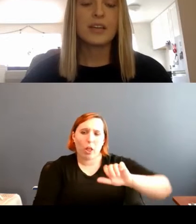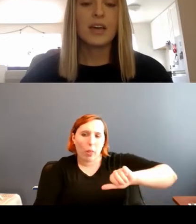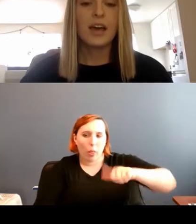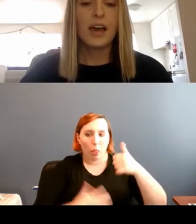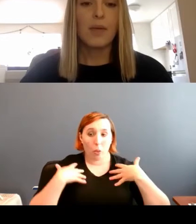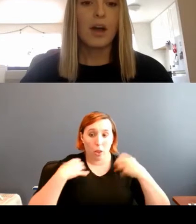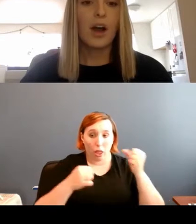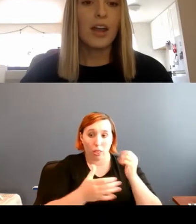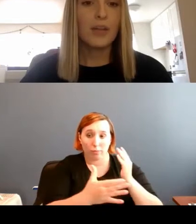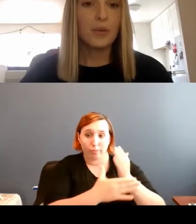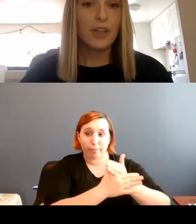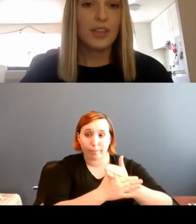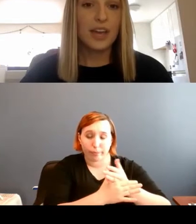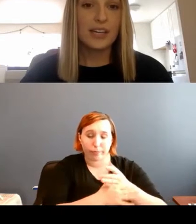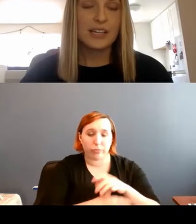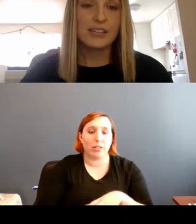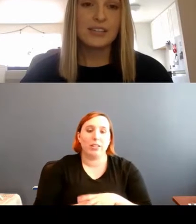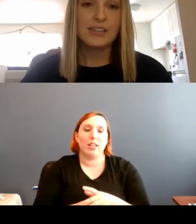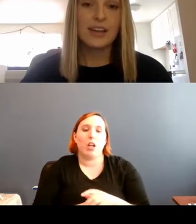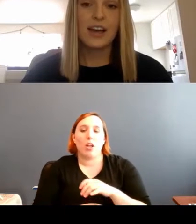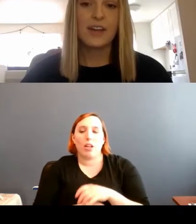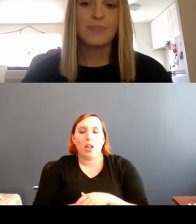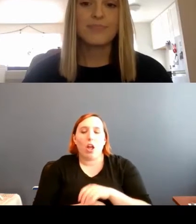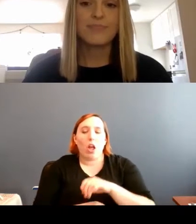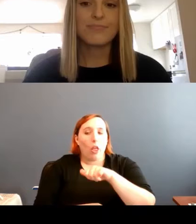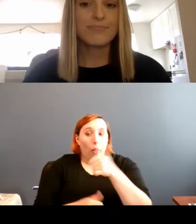impairment. Another one that is